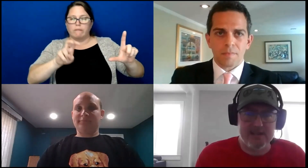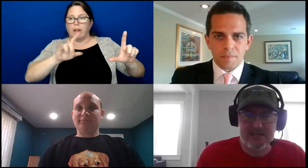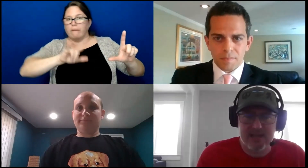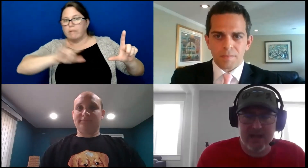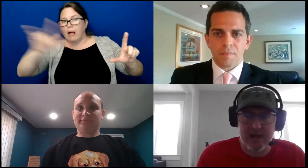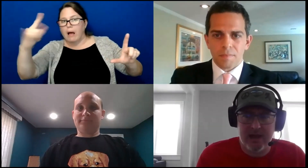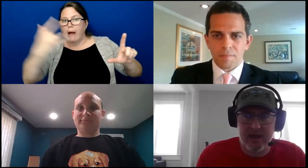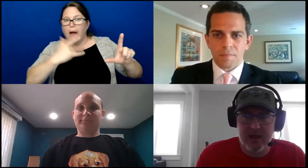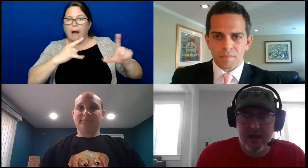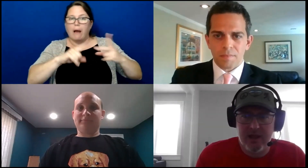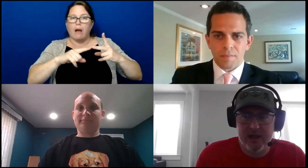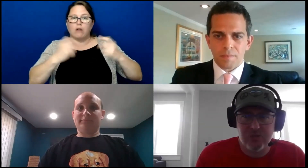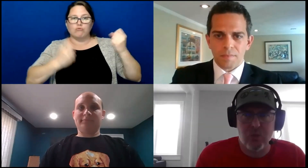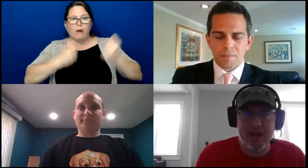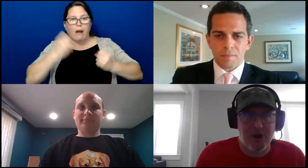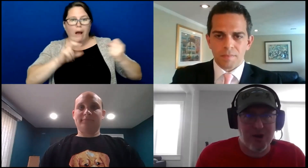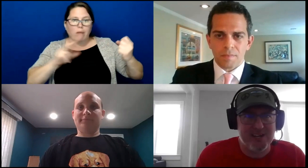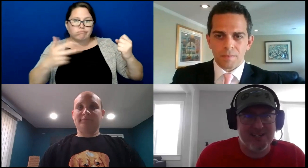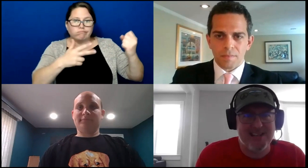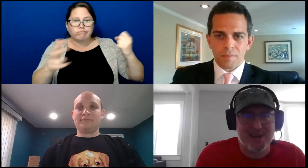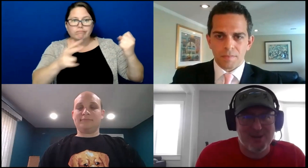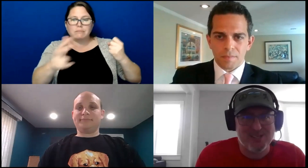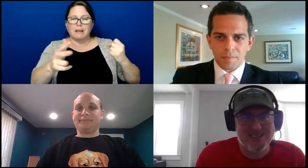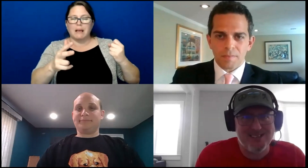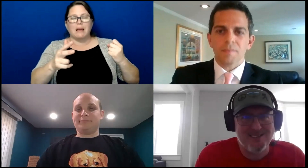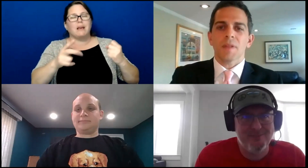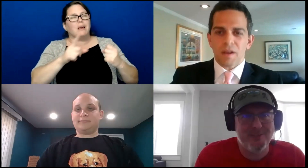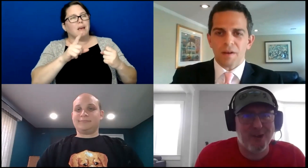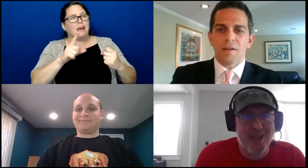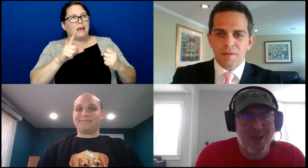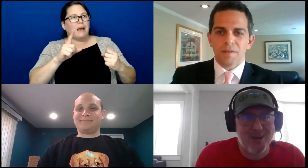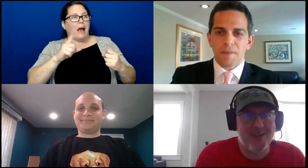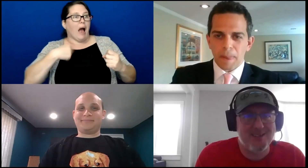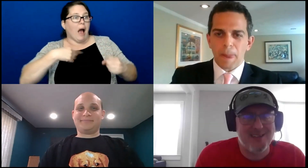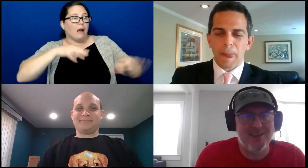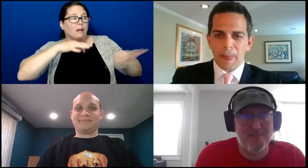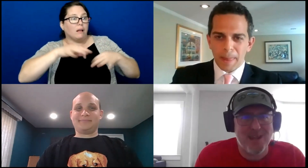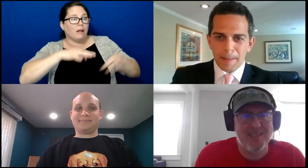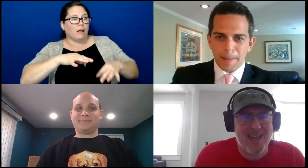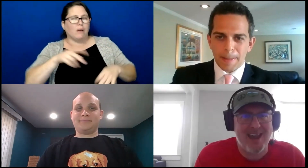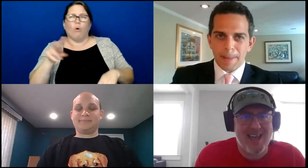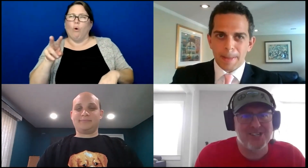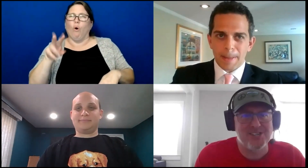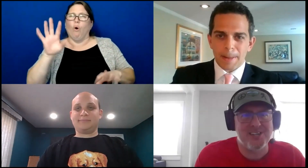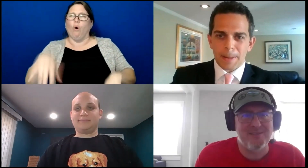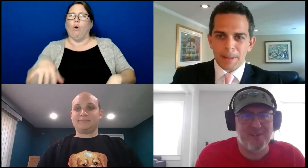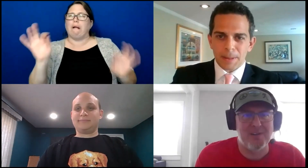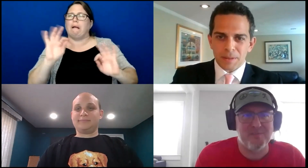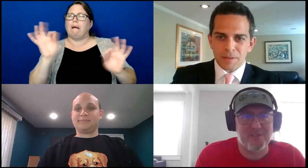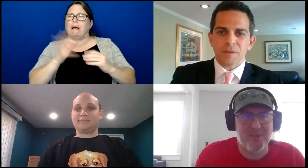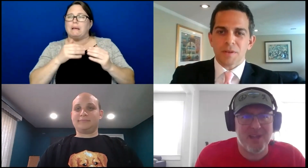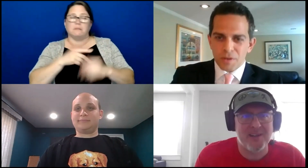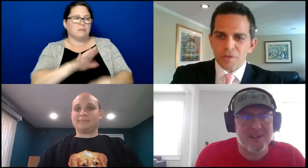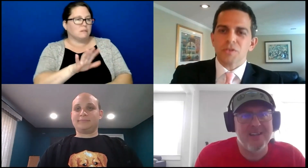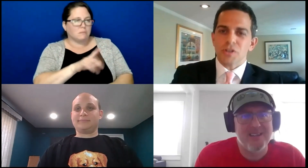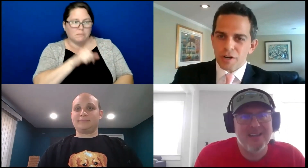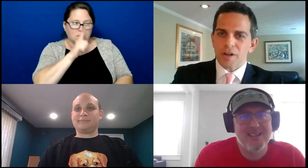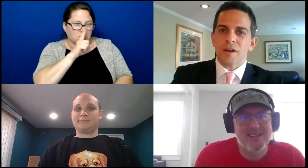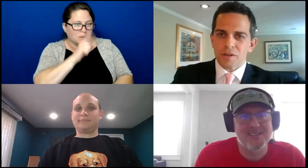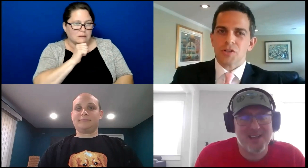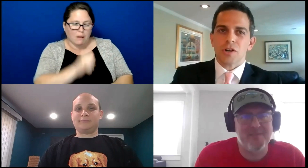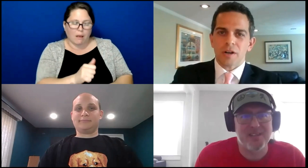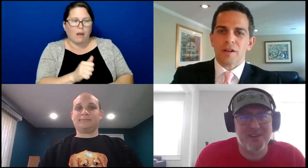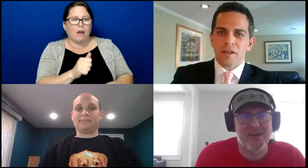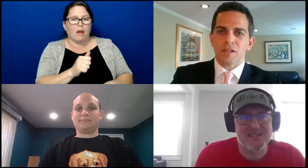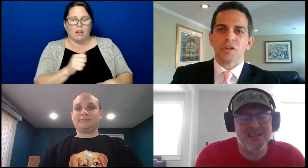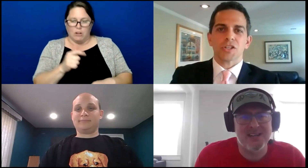is. It's way harder than it sounds. Figuring out how to make that actually fun for the player